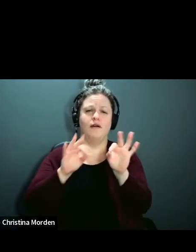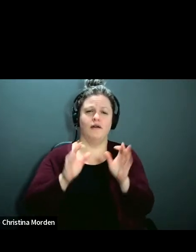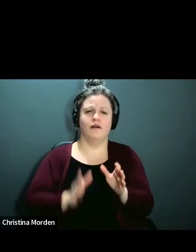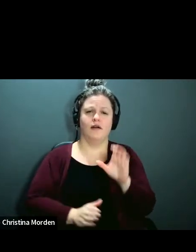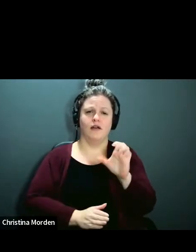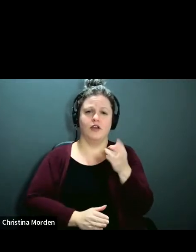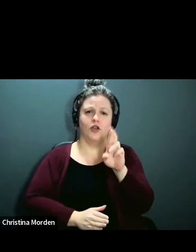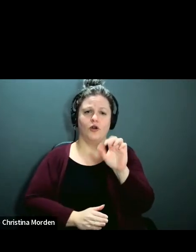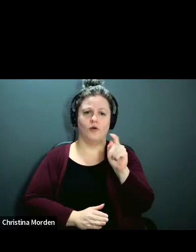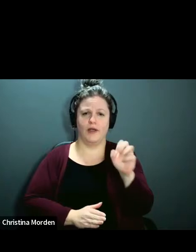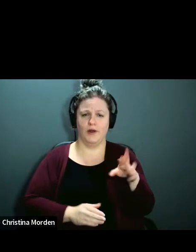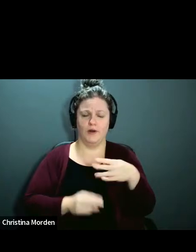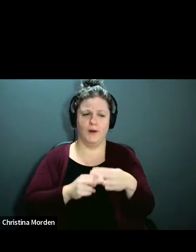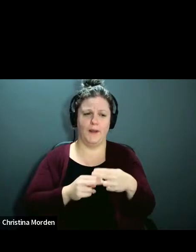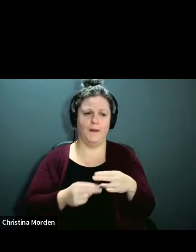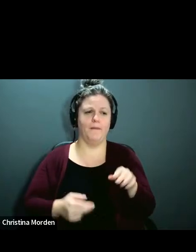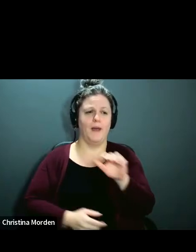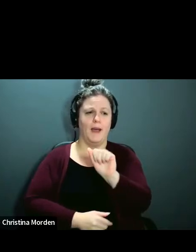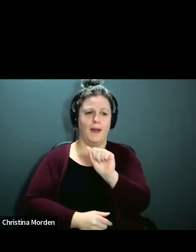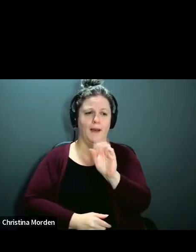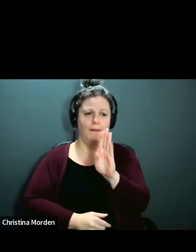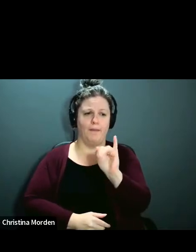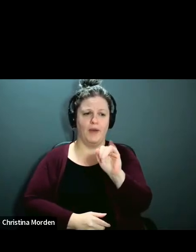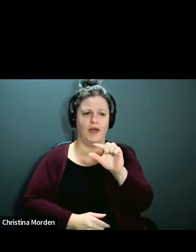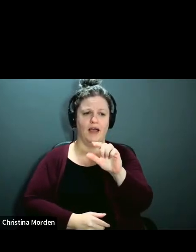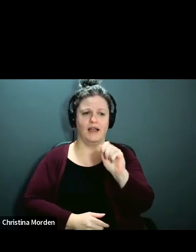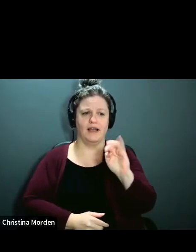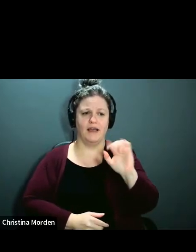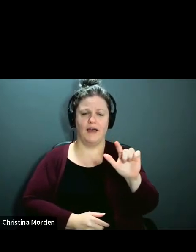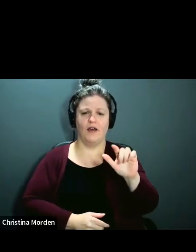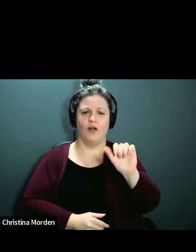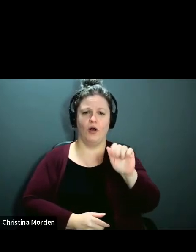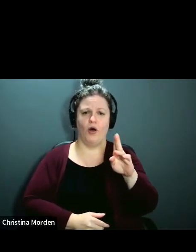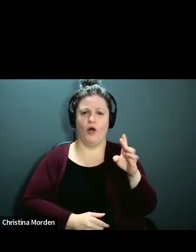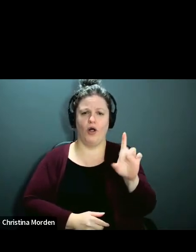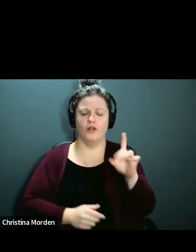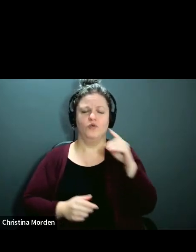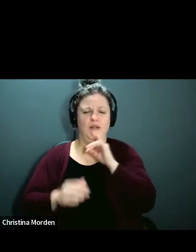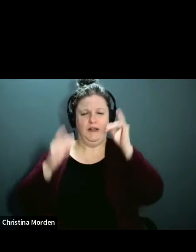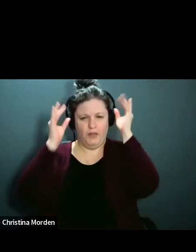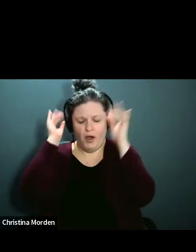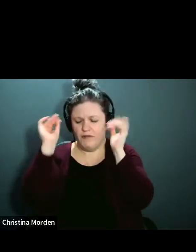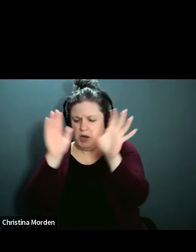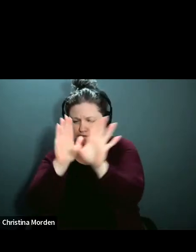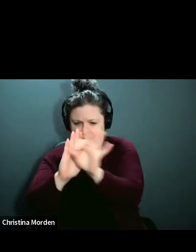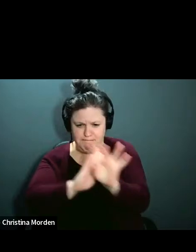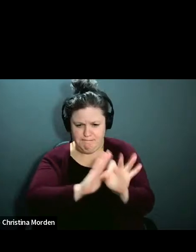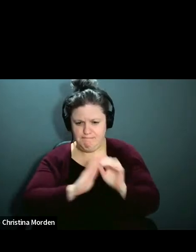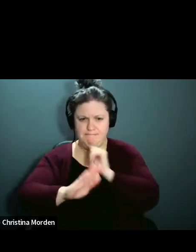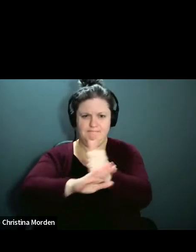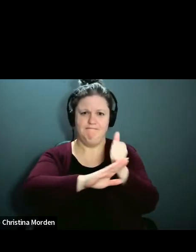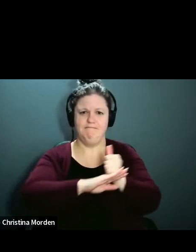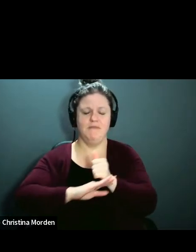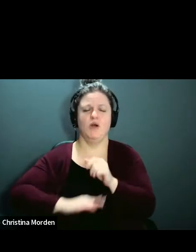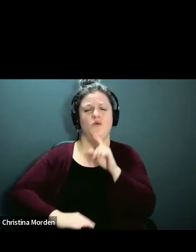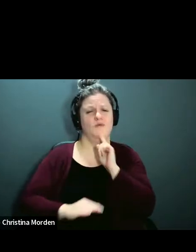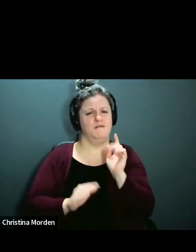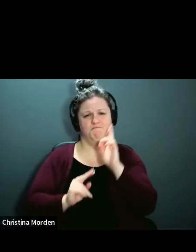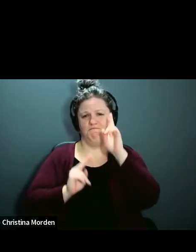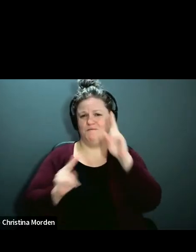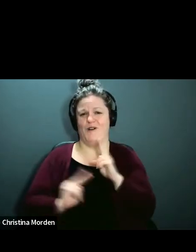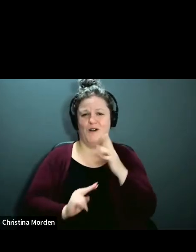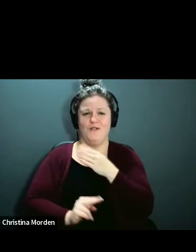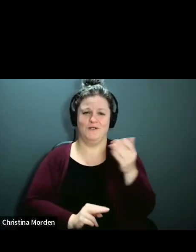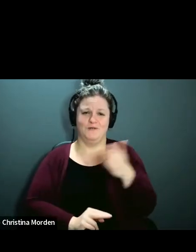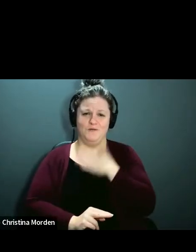thoughtful provocative and well-researched exhibition in its ancillary programs um it's been a real honor and a real joy to